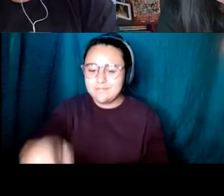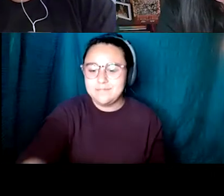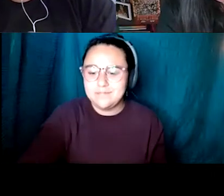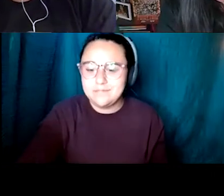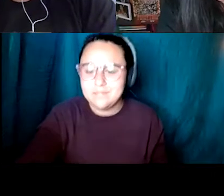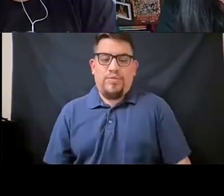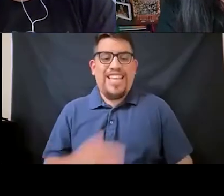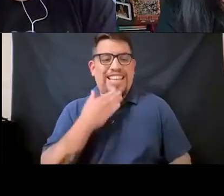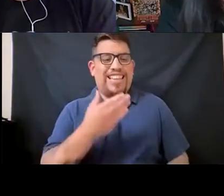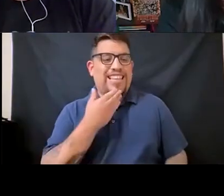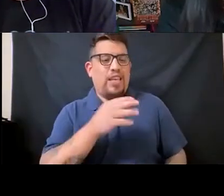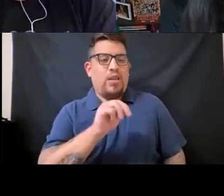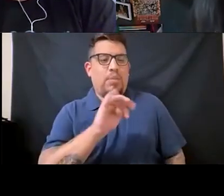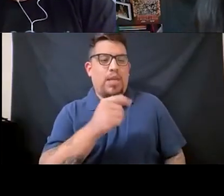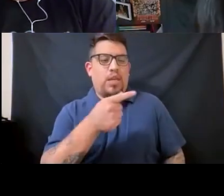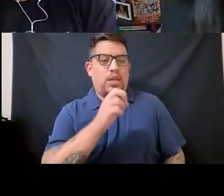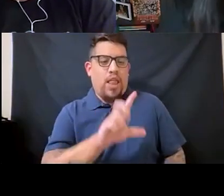Thank you, Miguel.